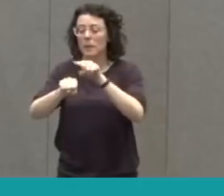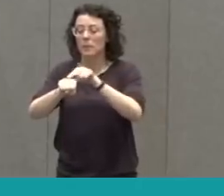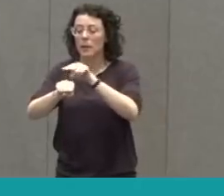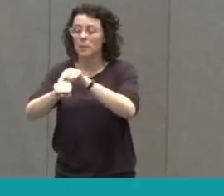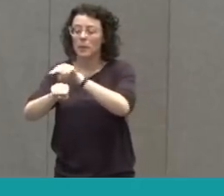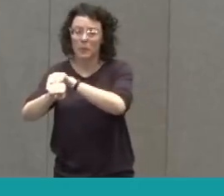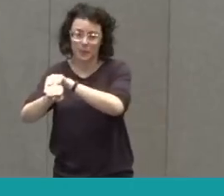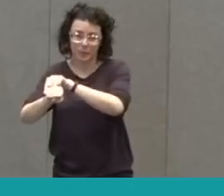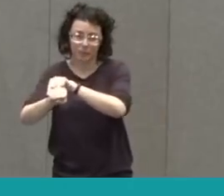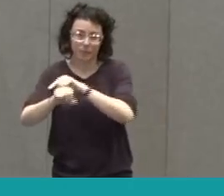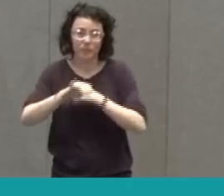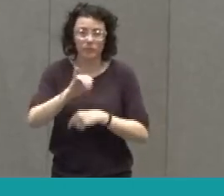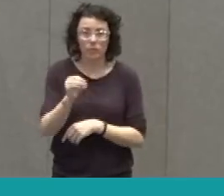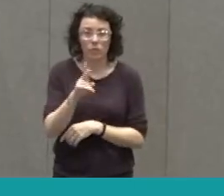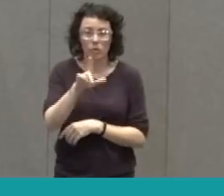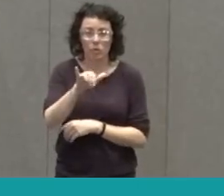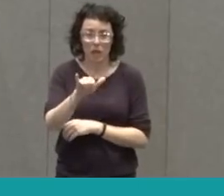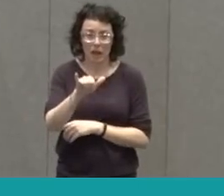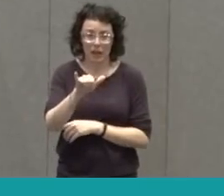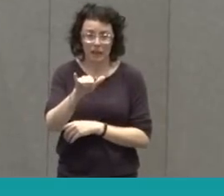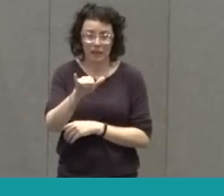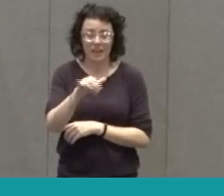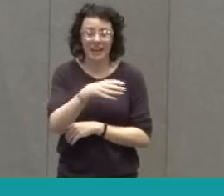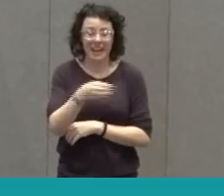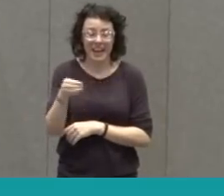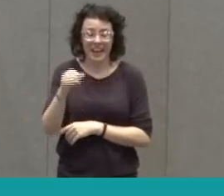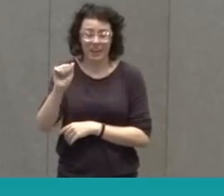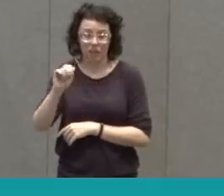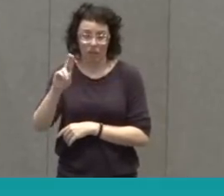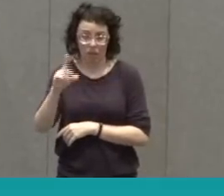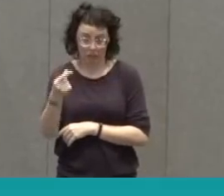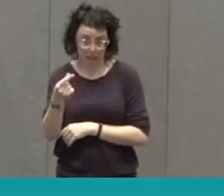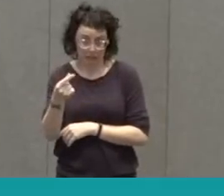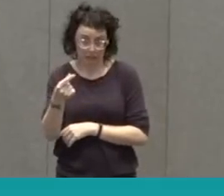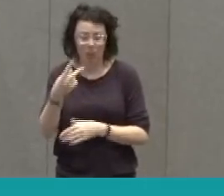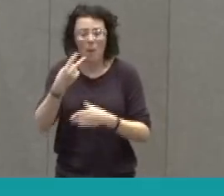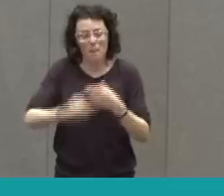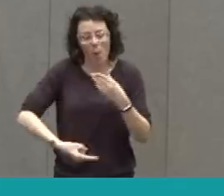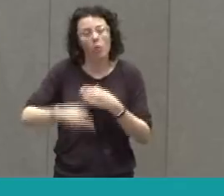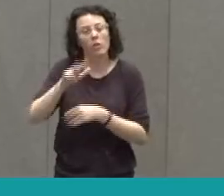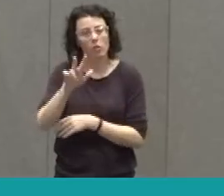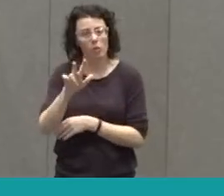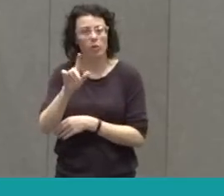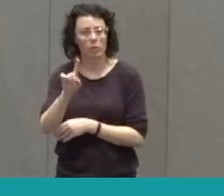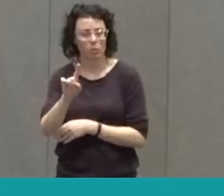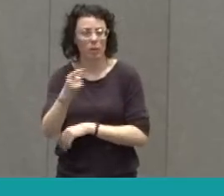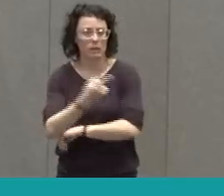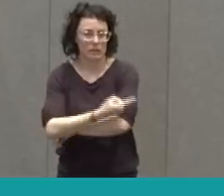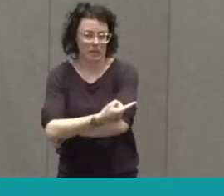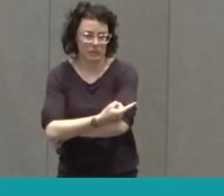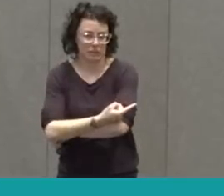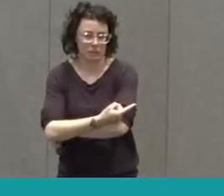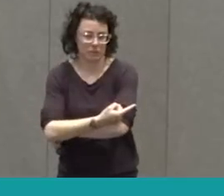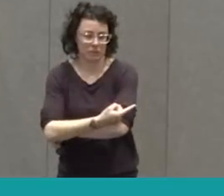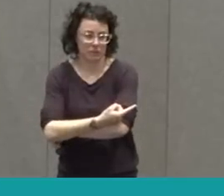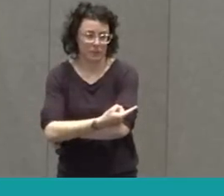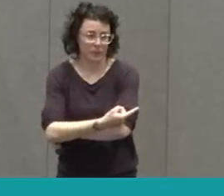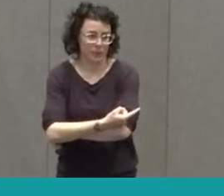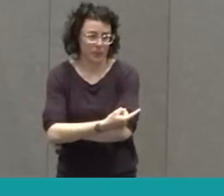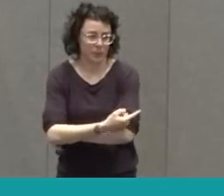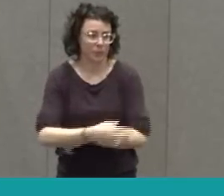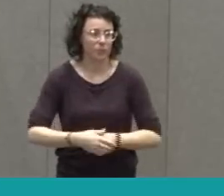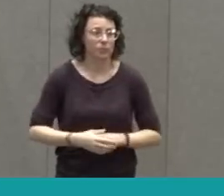both have 31 days in it, to give you that little hint on that. So if I was to do that, I'd multiply this